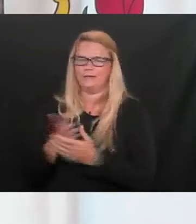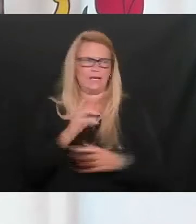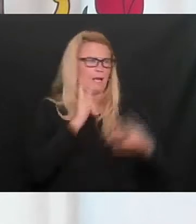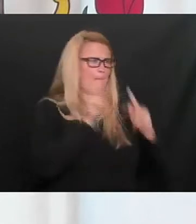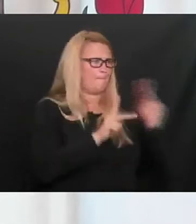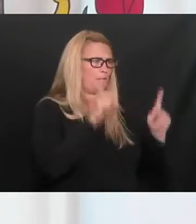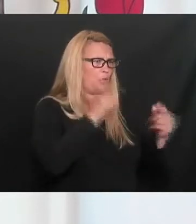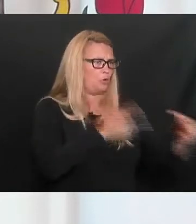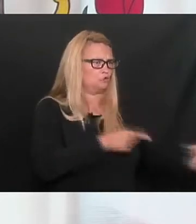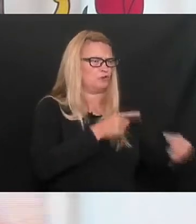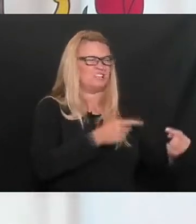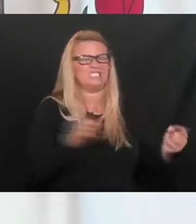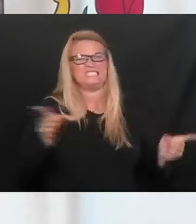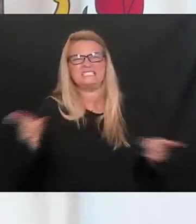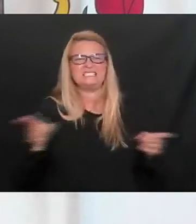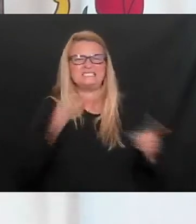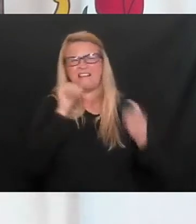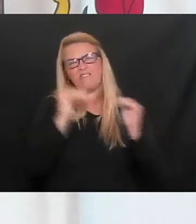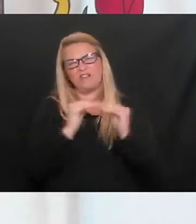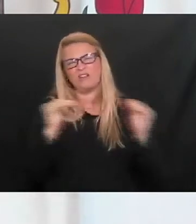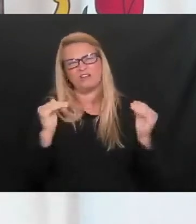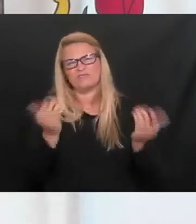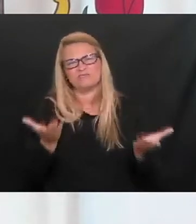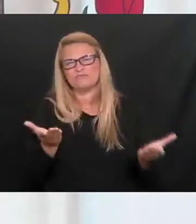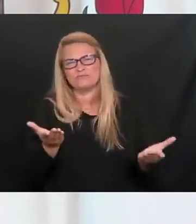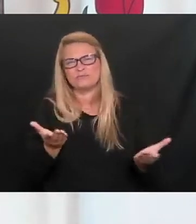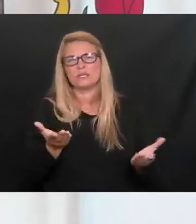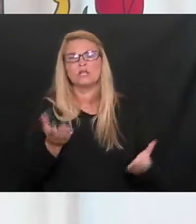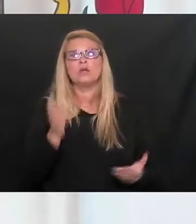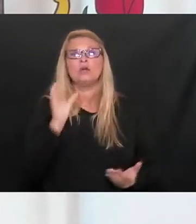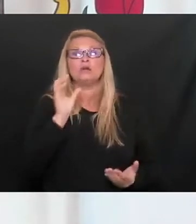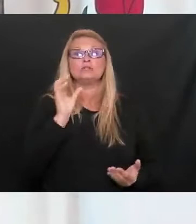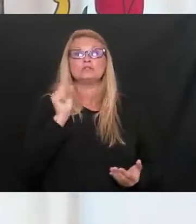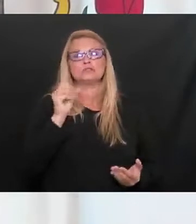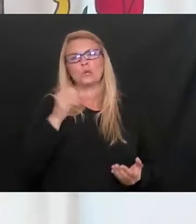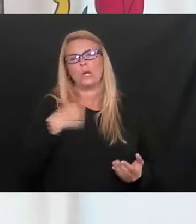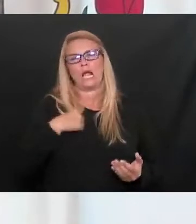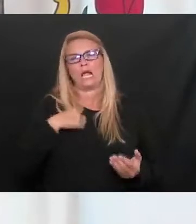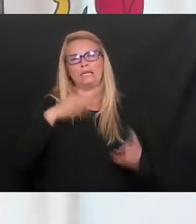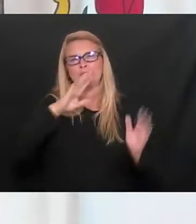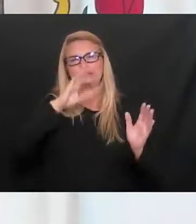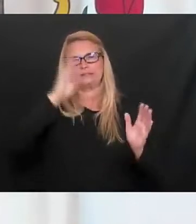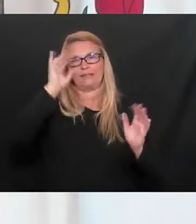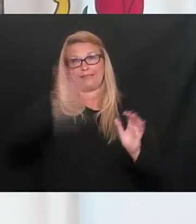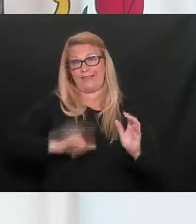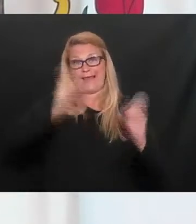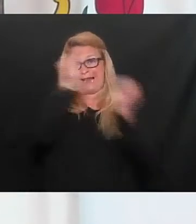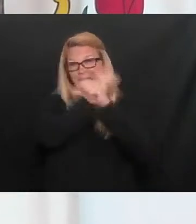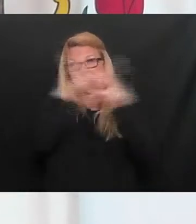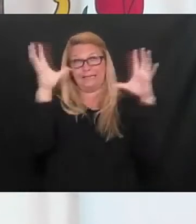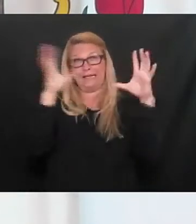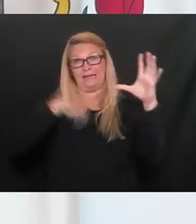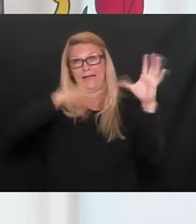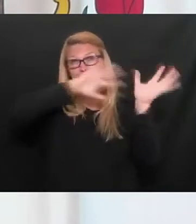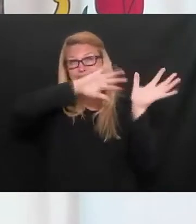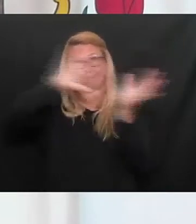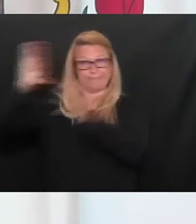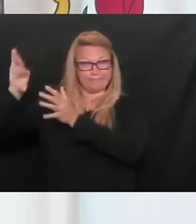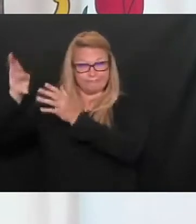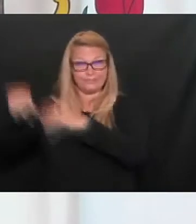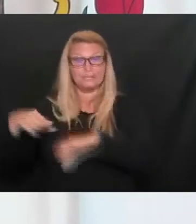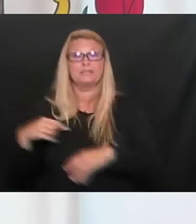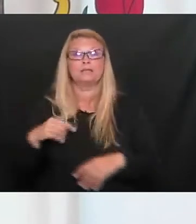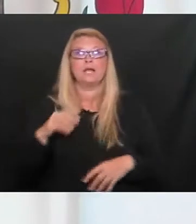and everything. And so we, I just abandoned the idea from the standpoint of, I